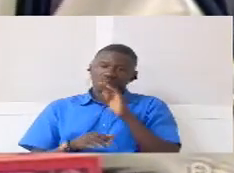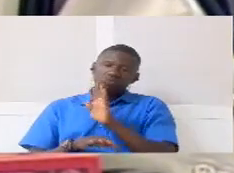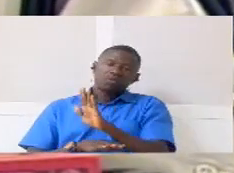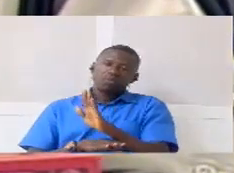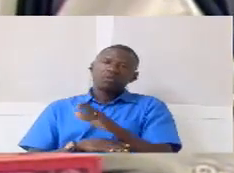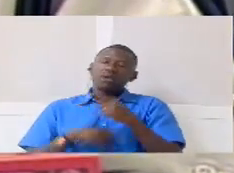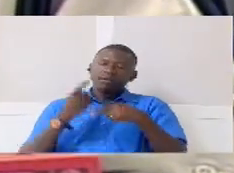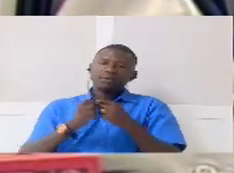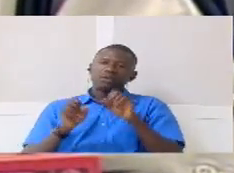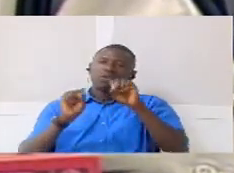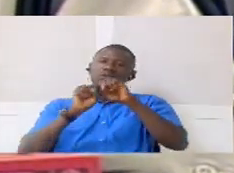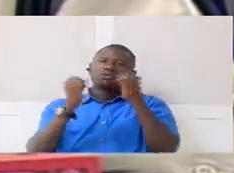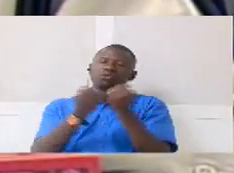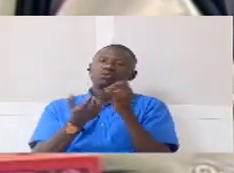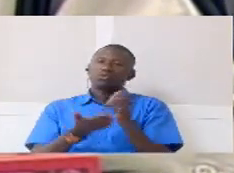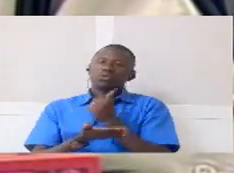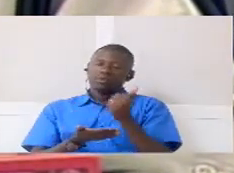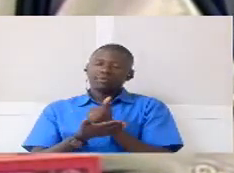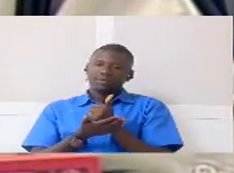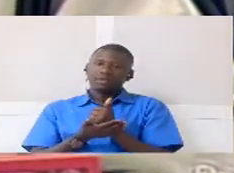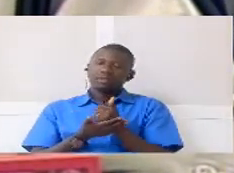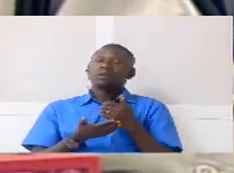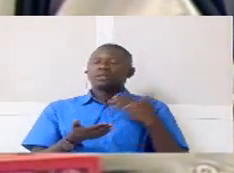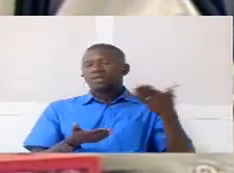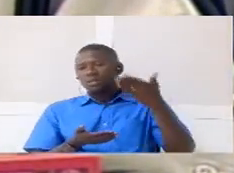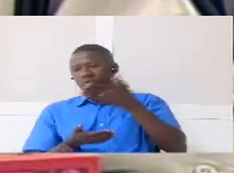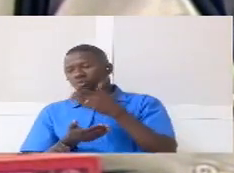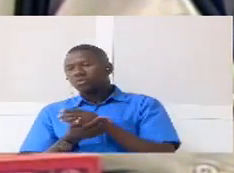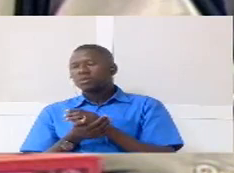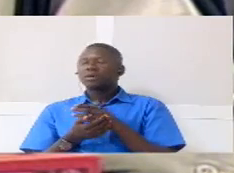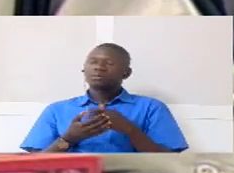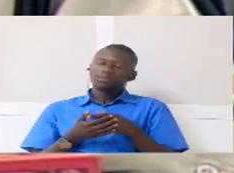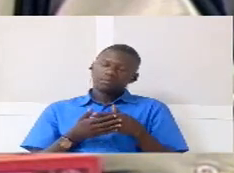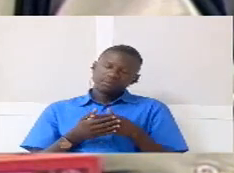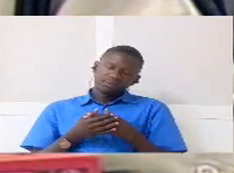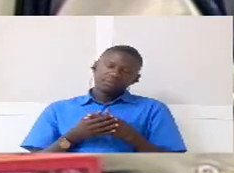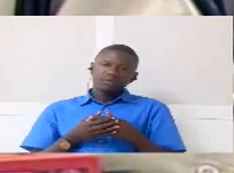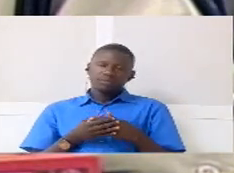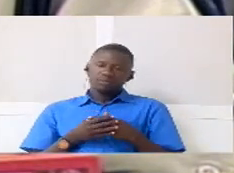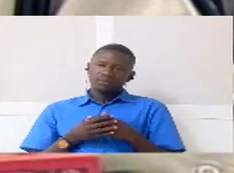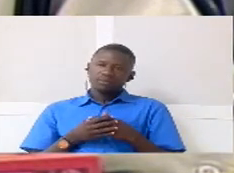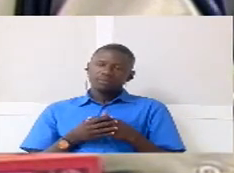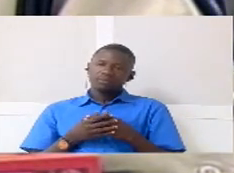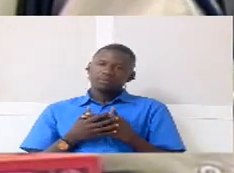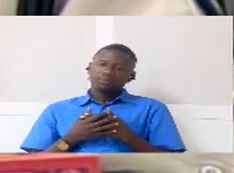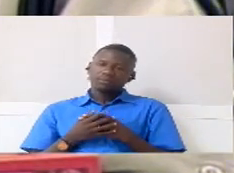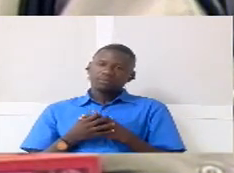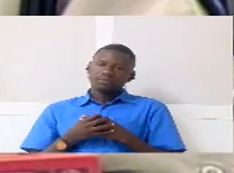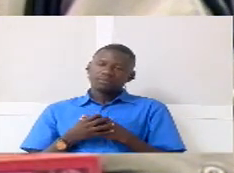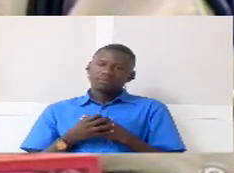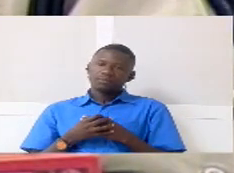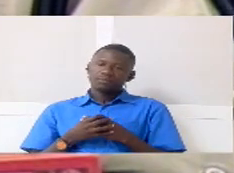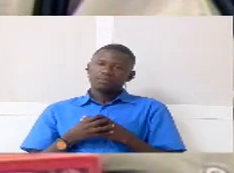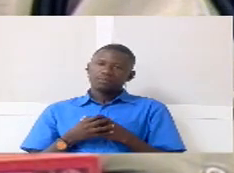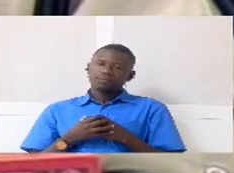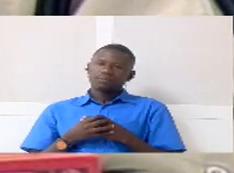monitoring na. That was where our intervention ended, but later on, social welfare took the case up to be visiting the child.